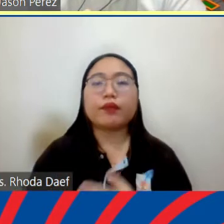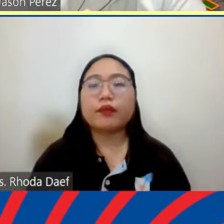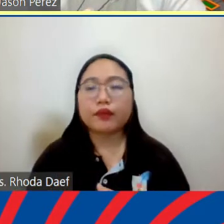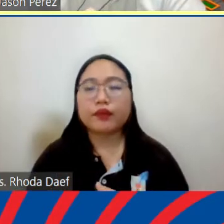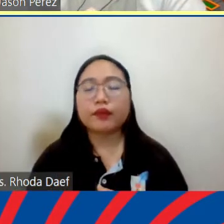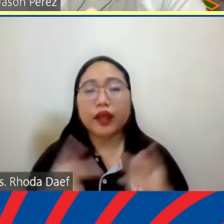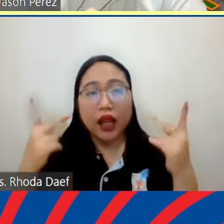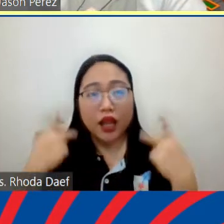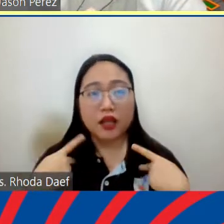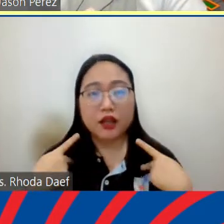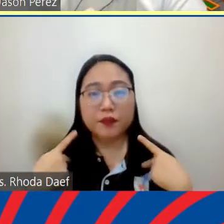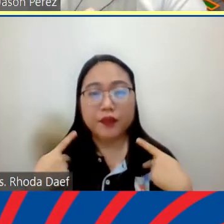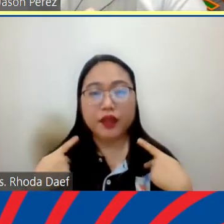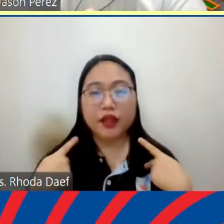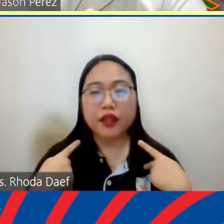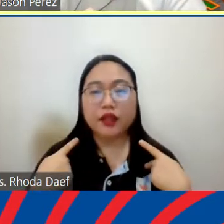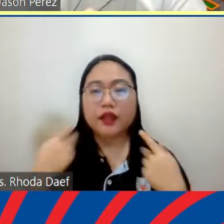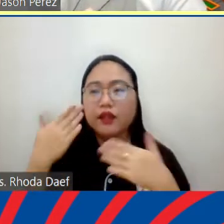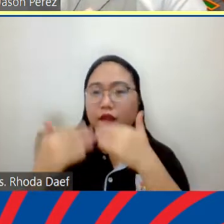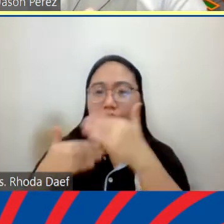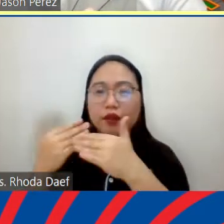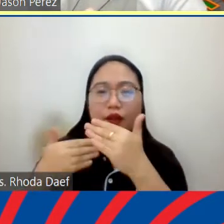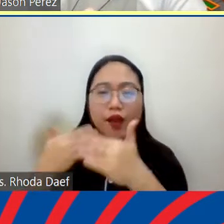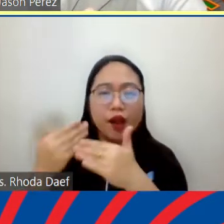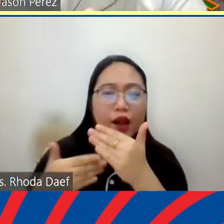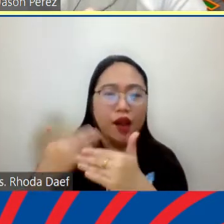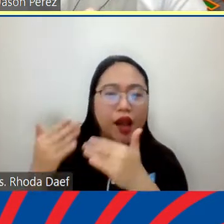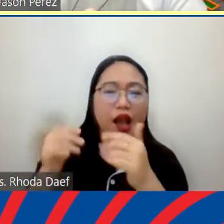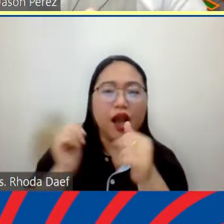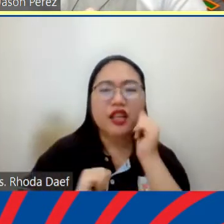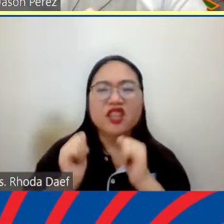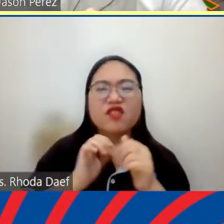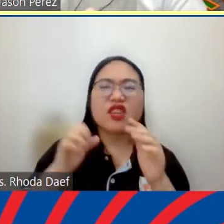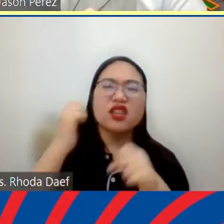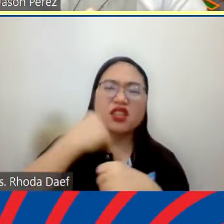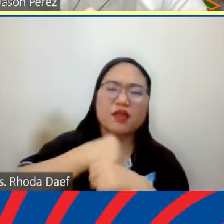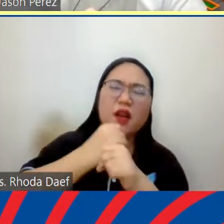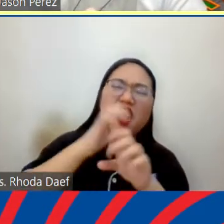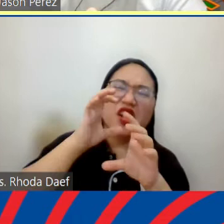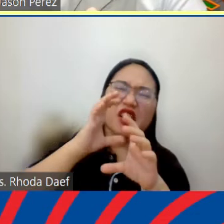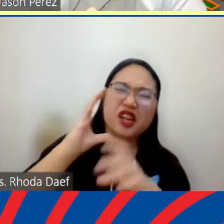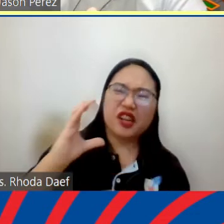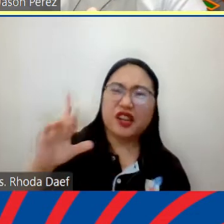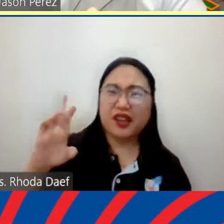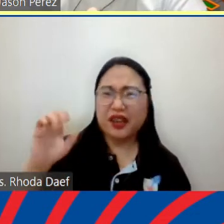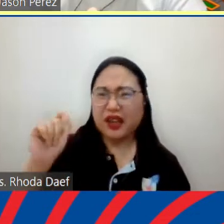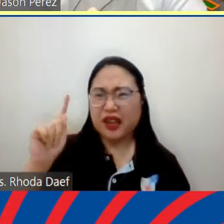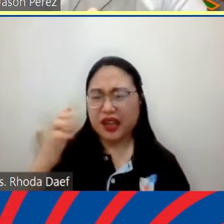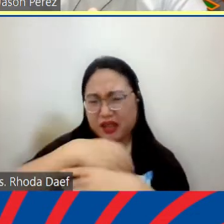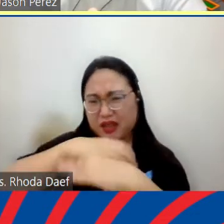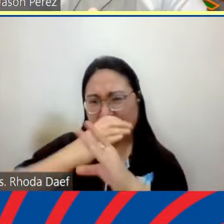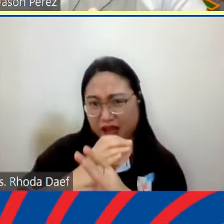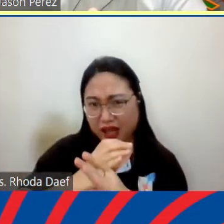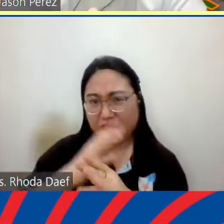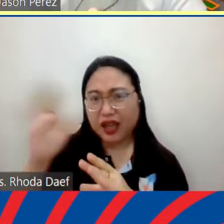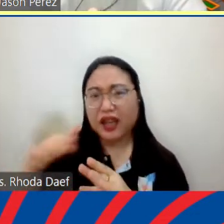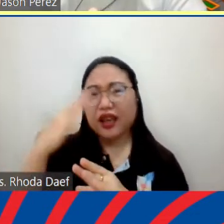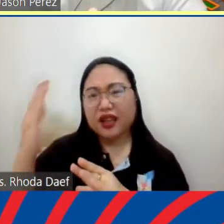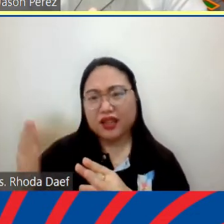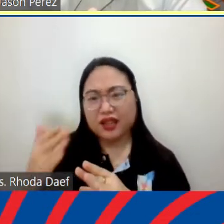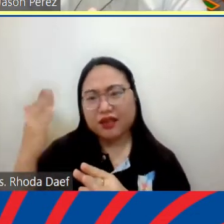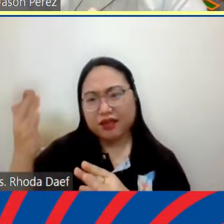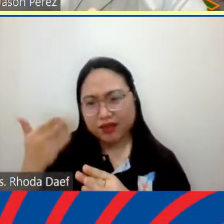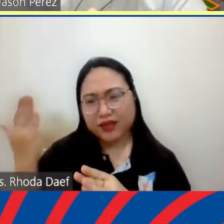also sequential activities, like for example, yung create, appraise, ingest, preservation,